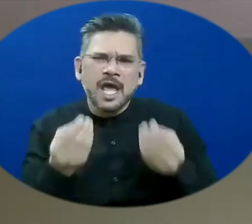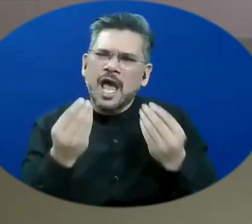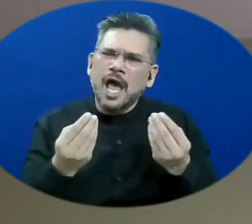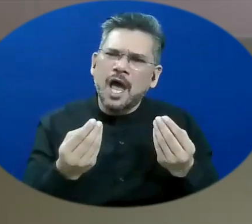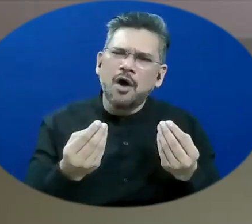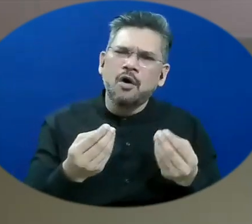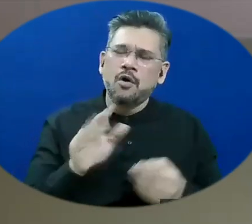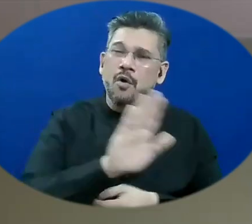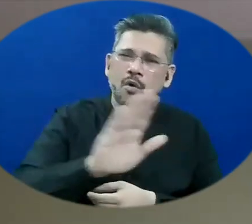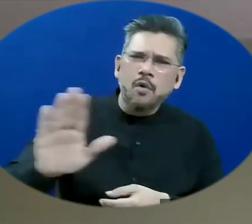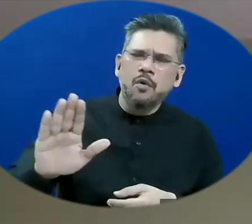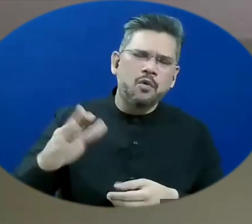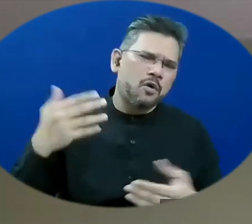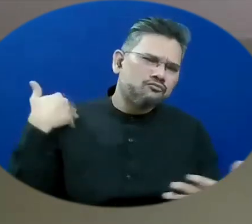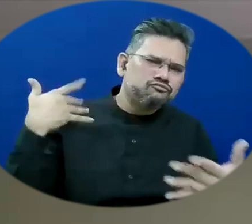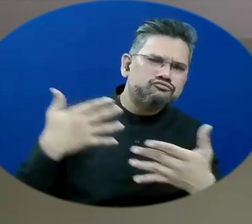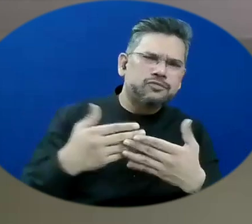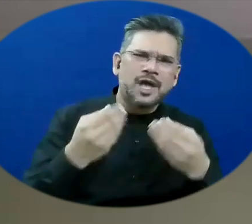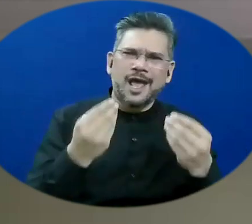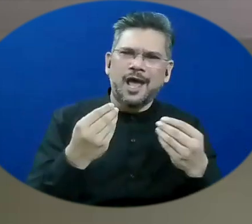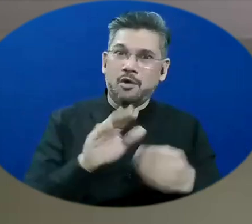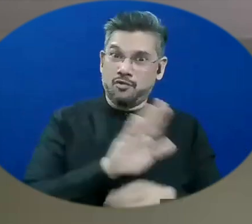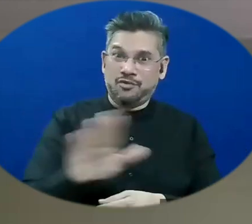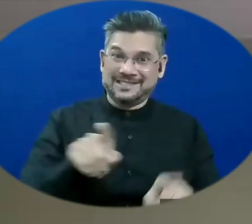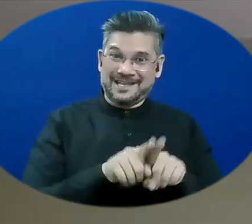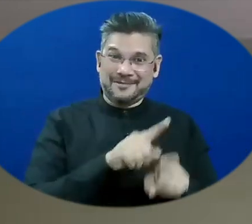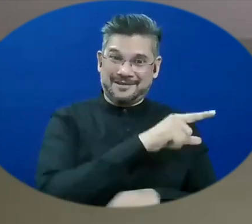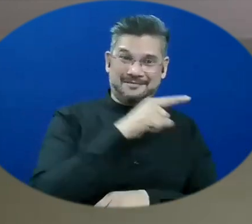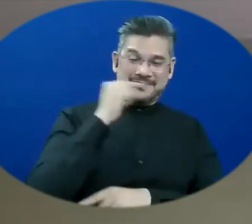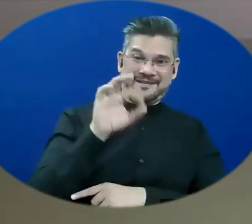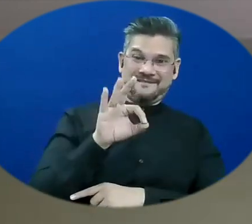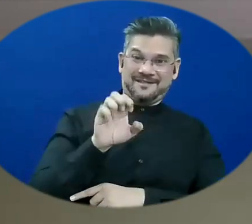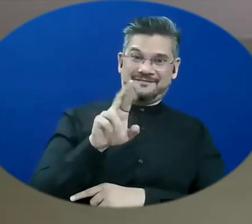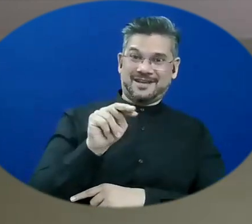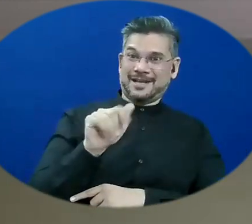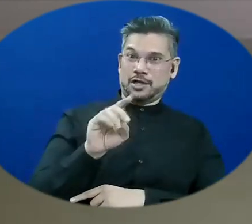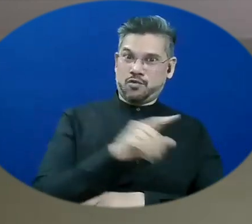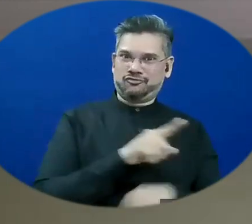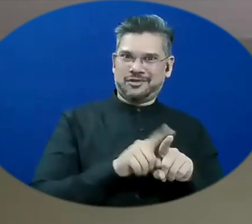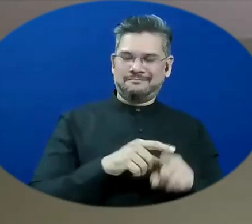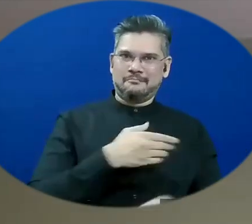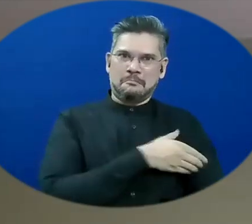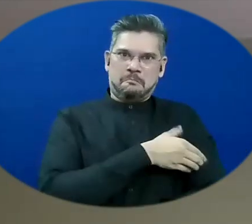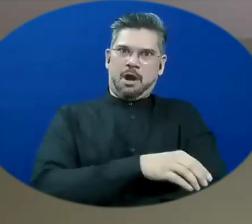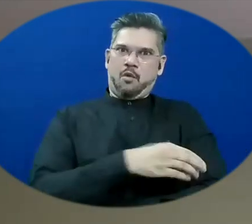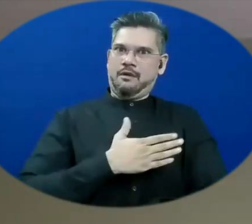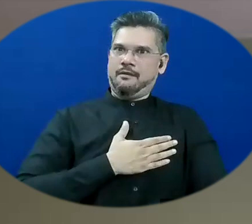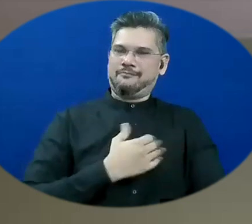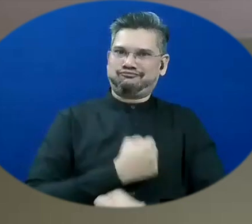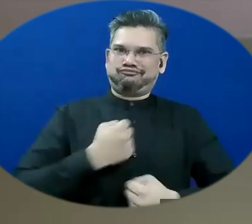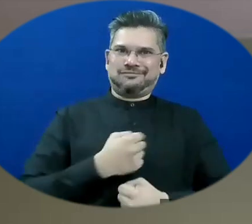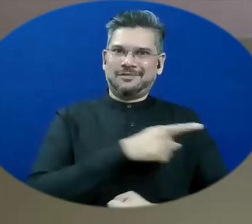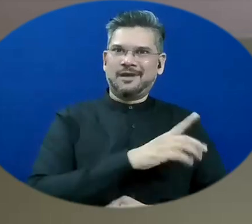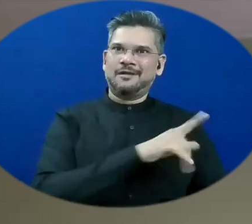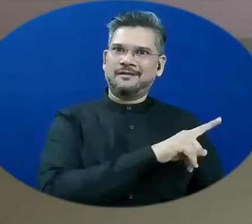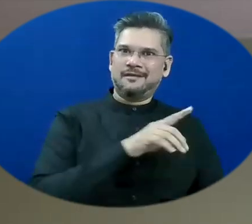have been empowered, the way that Fernando was, but I will say very deliberately, he made a choice, and he probably worked